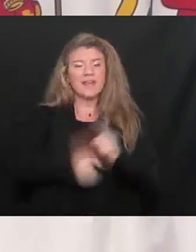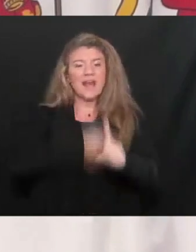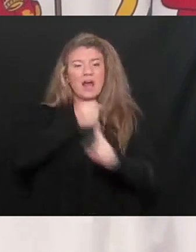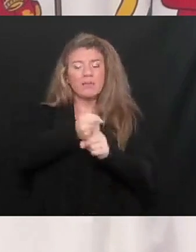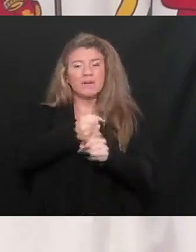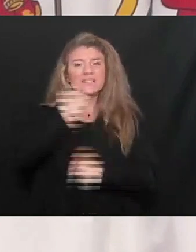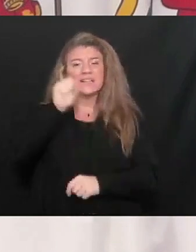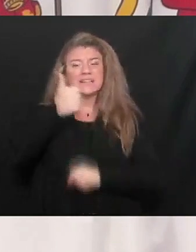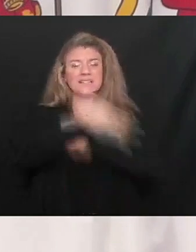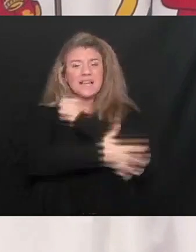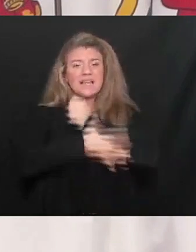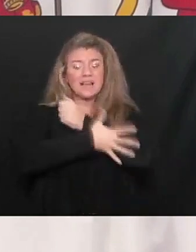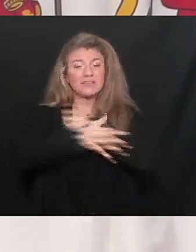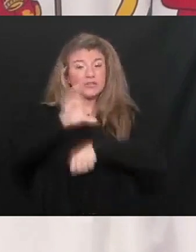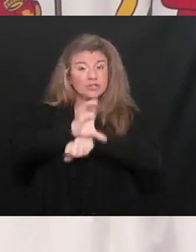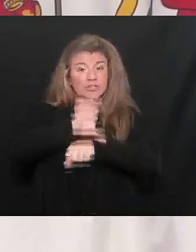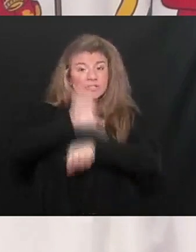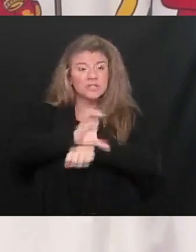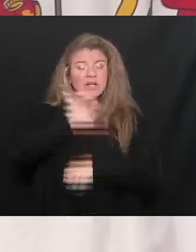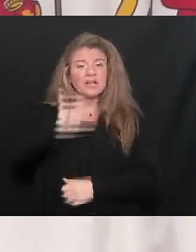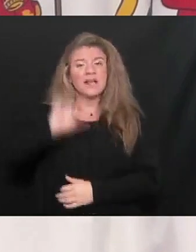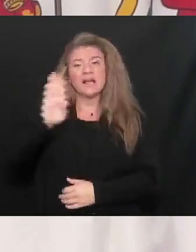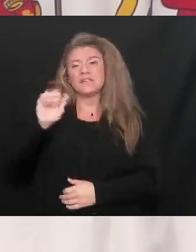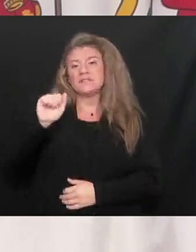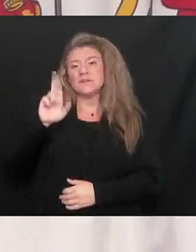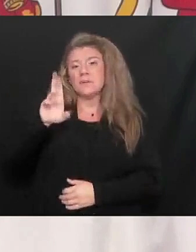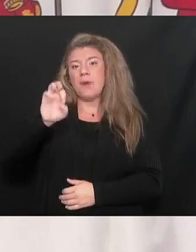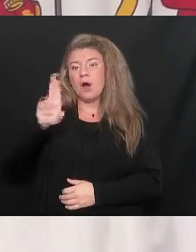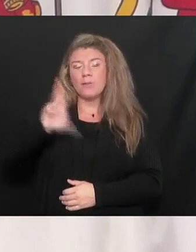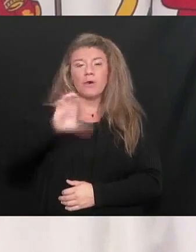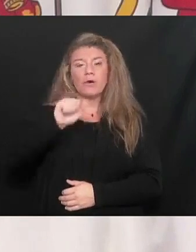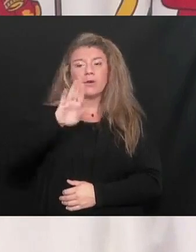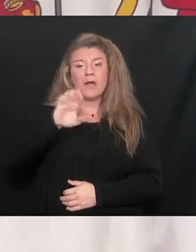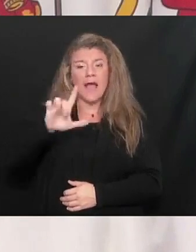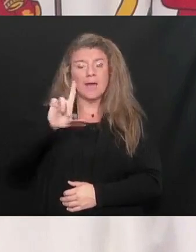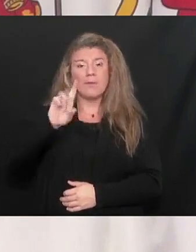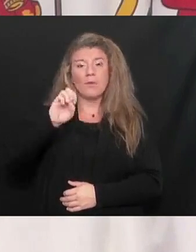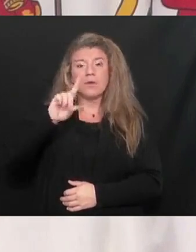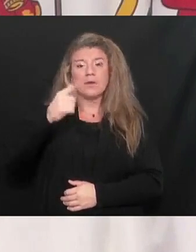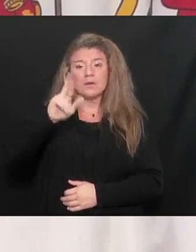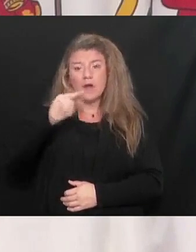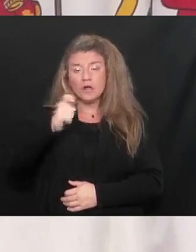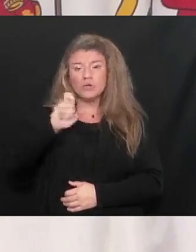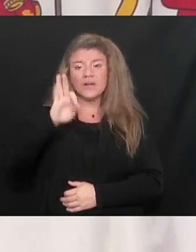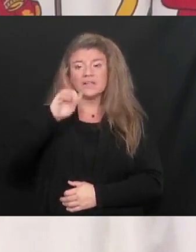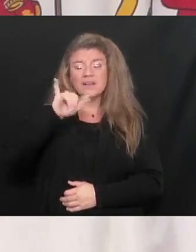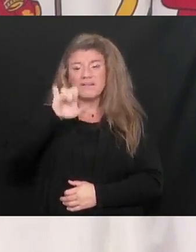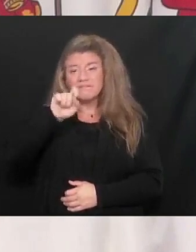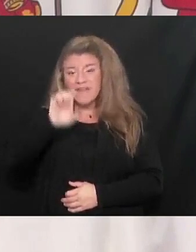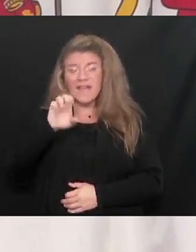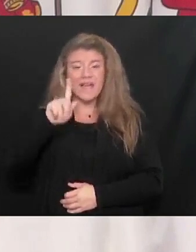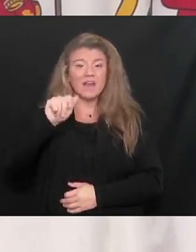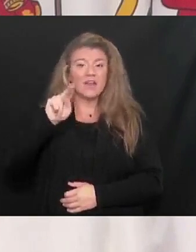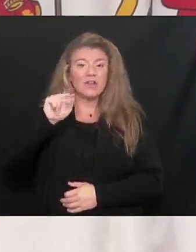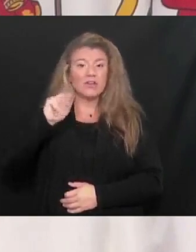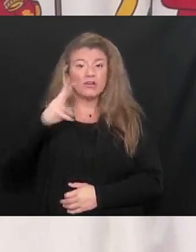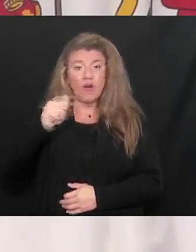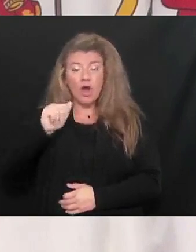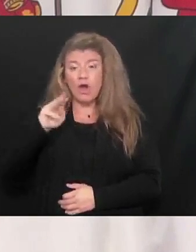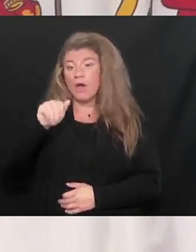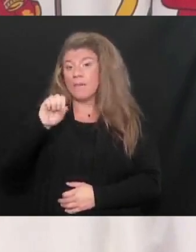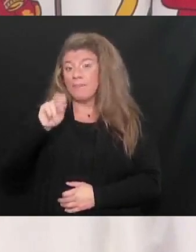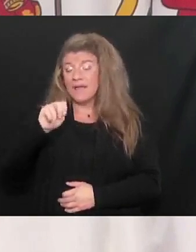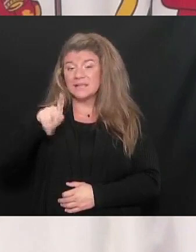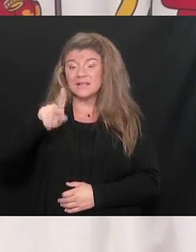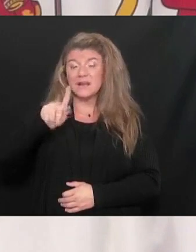10 counties on the churches. That's Barber, Cabell, Doddridge, Fayette, Kanawha, Mason, Putnam, Raleigh, Taylor,